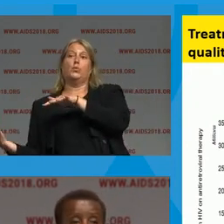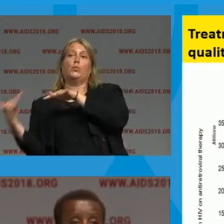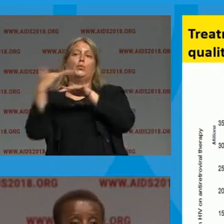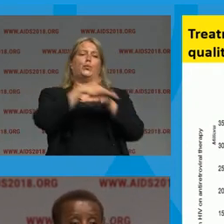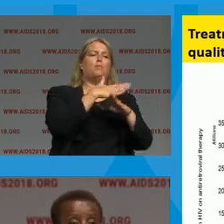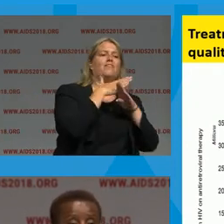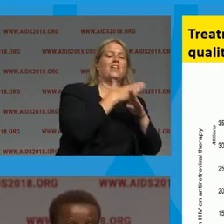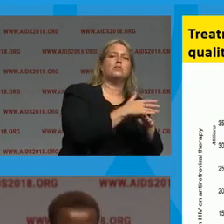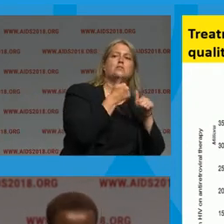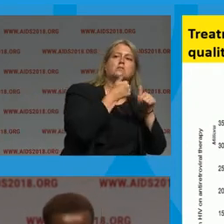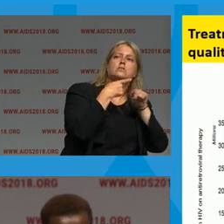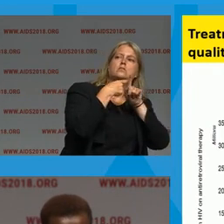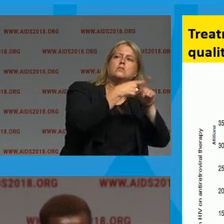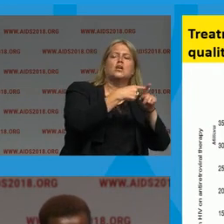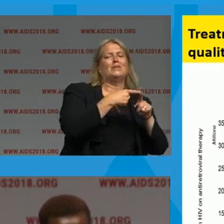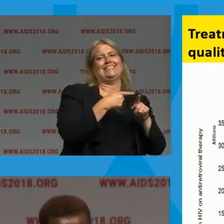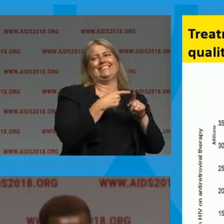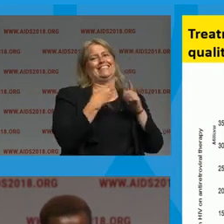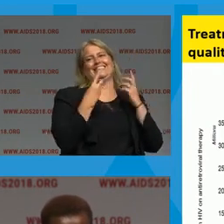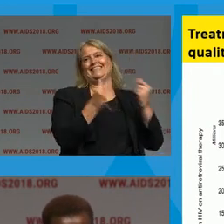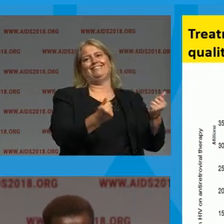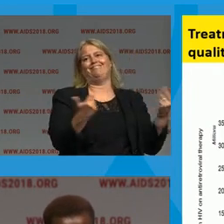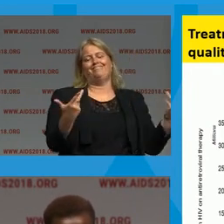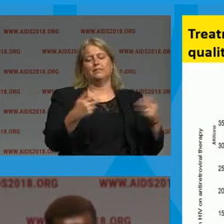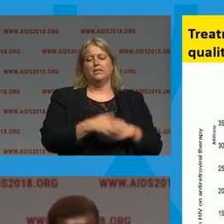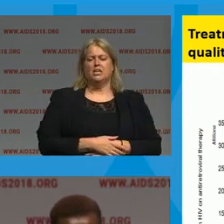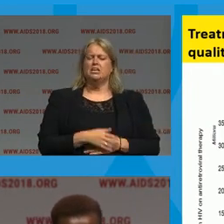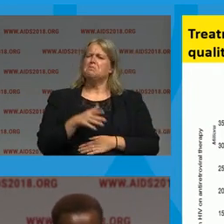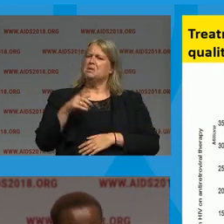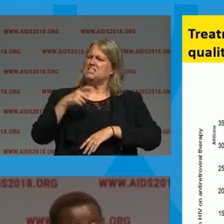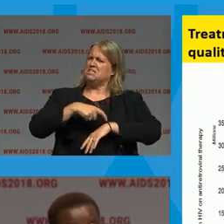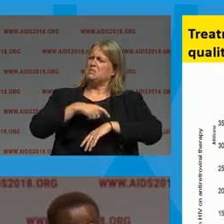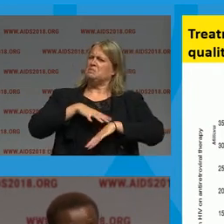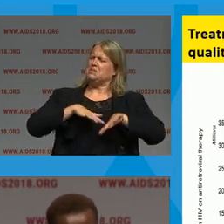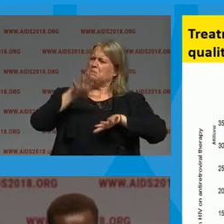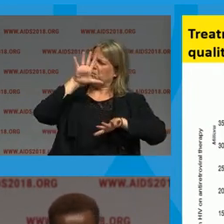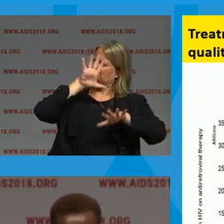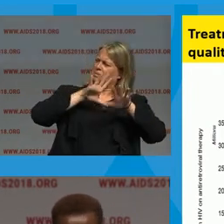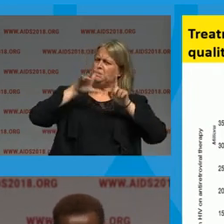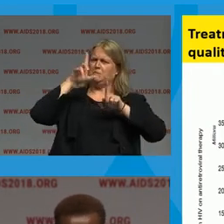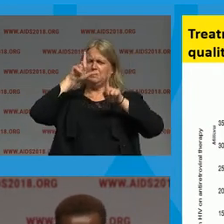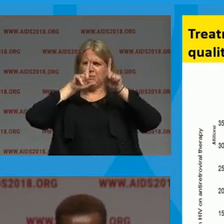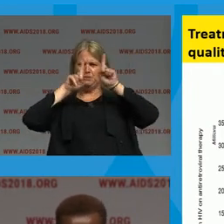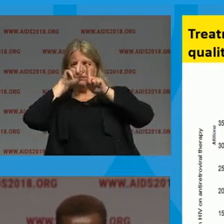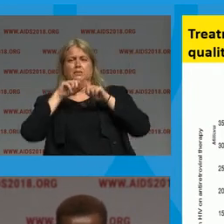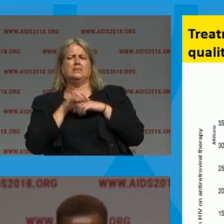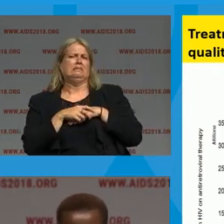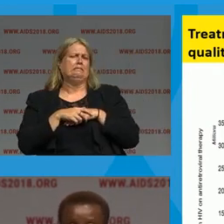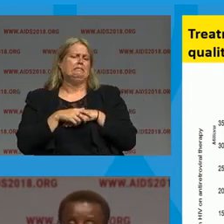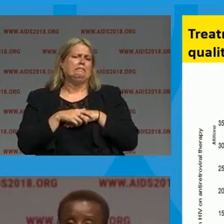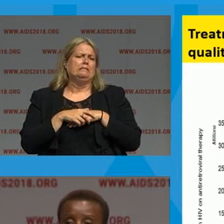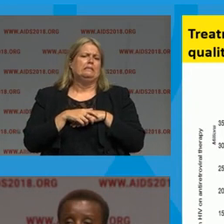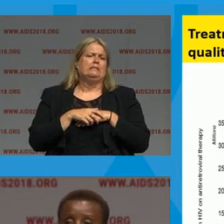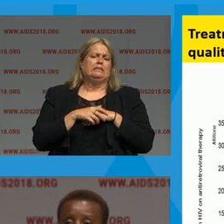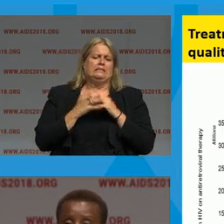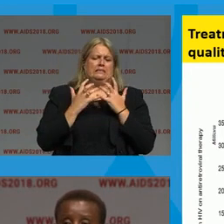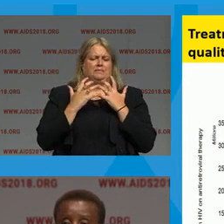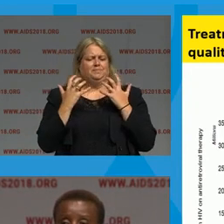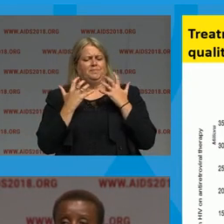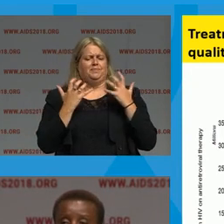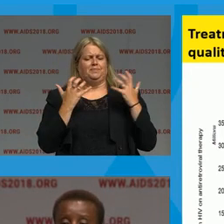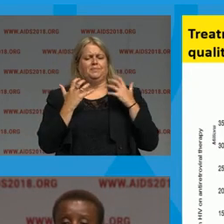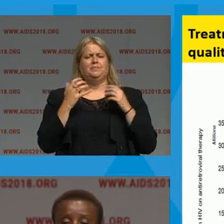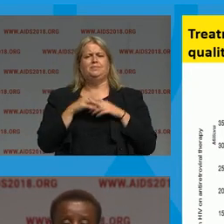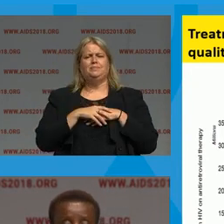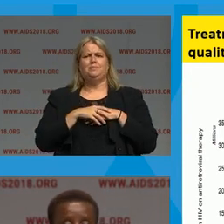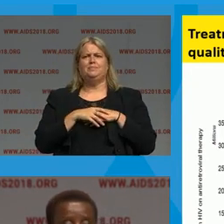immediately, now, quickly enough. It worries me sometimes, before I move on from this slide, that we tend to have a